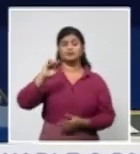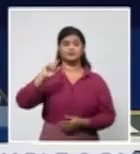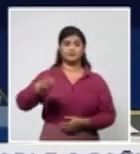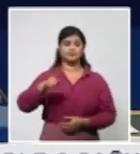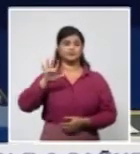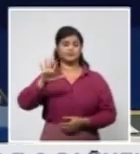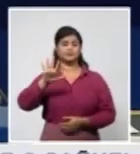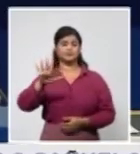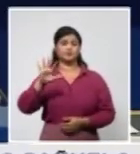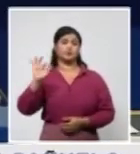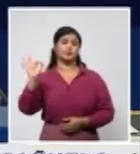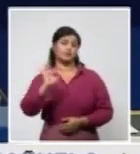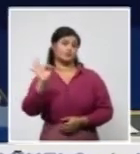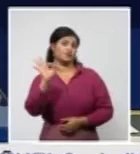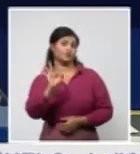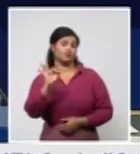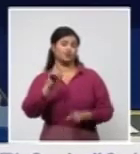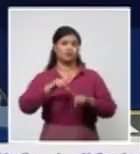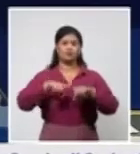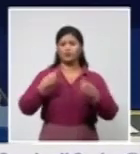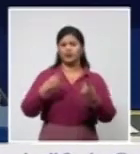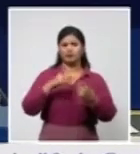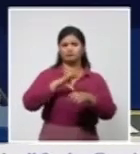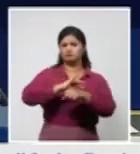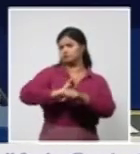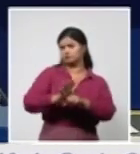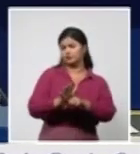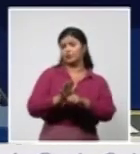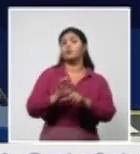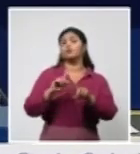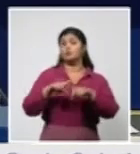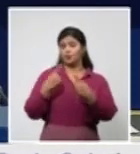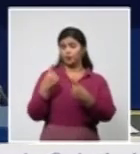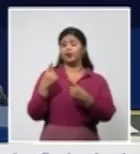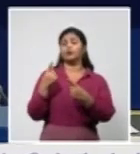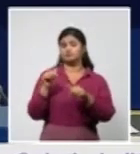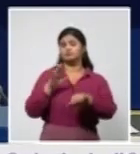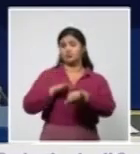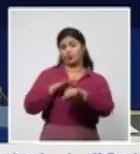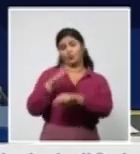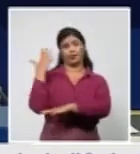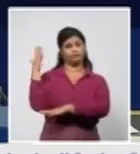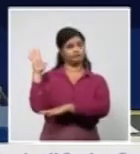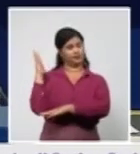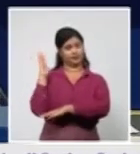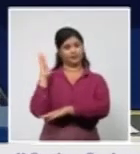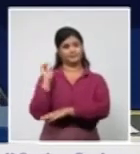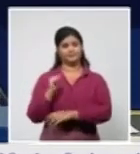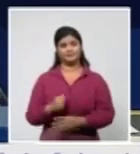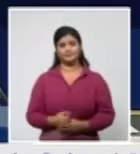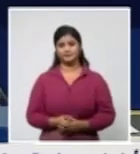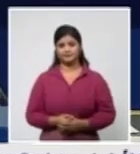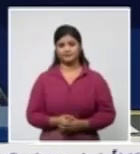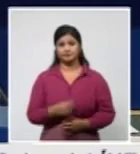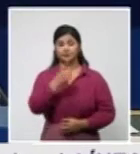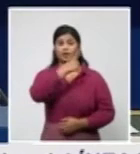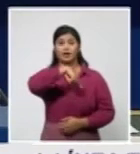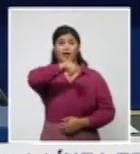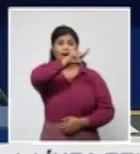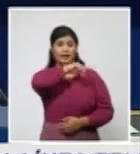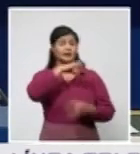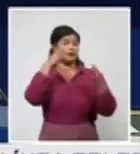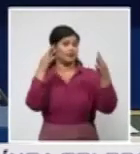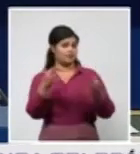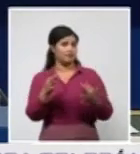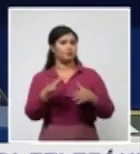the 37 positive cases yesterday, 20 are male and 17 are female,